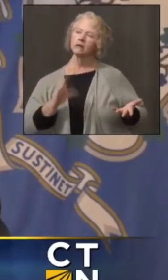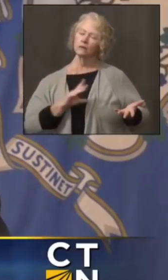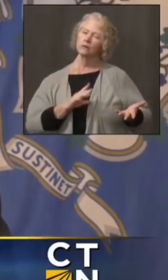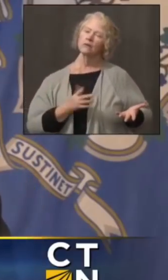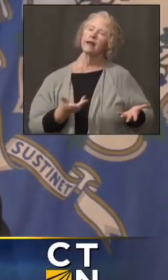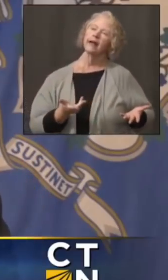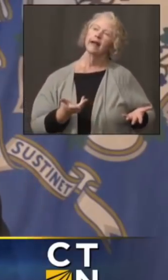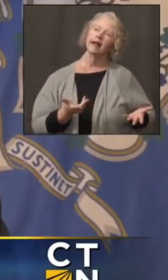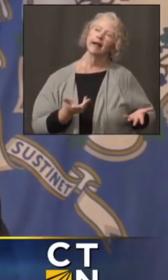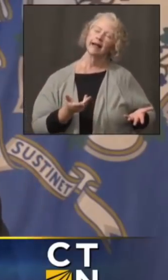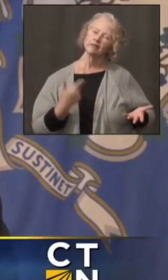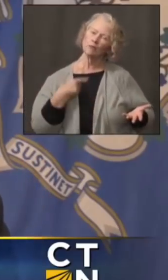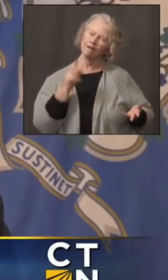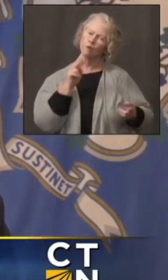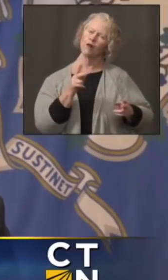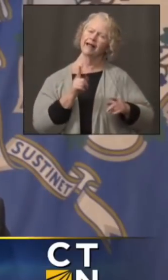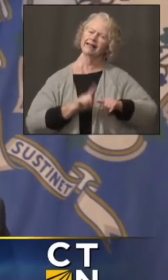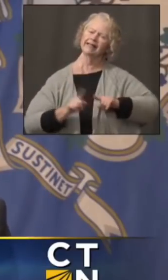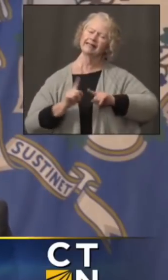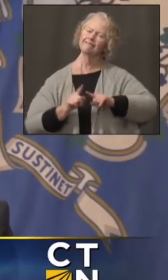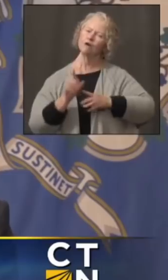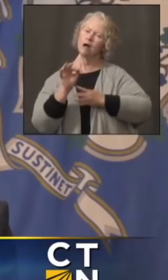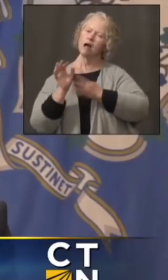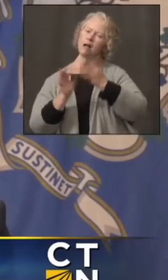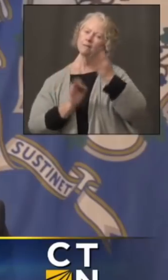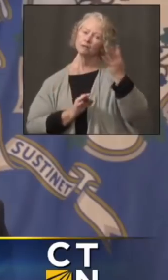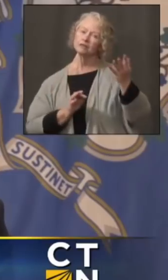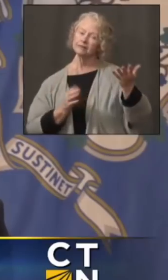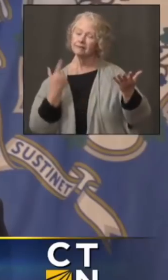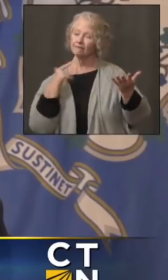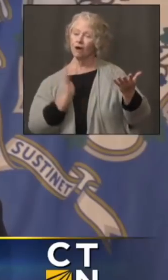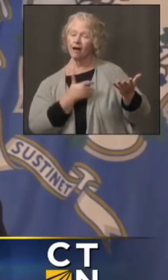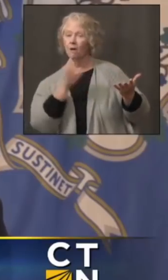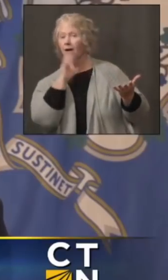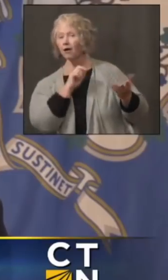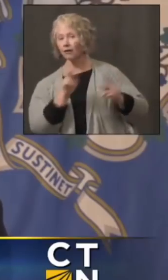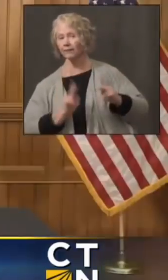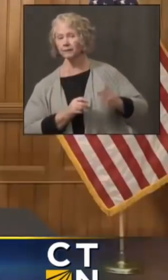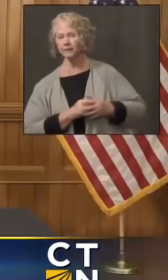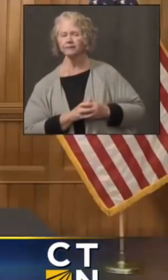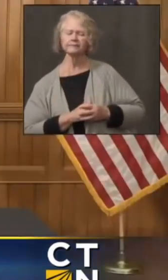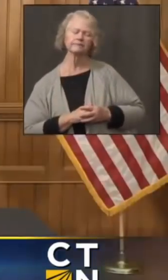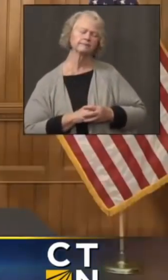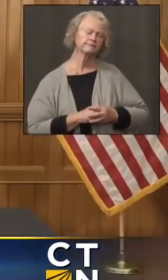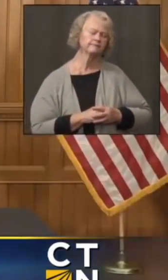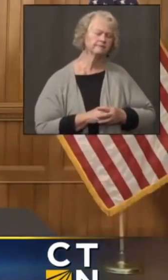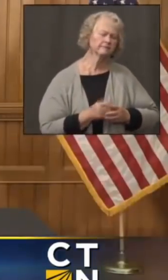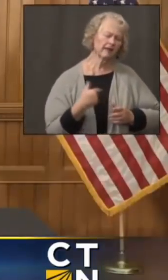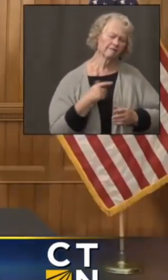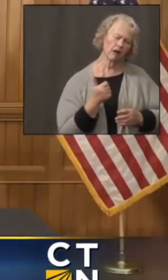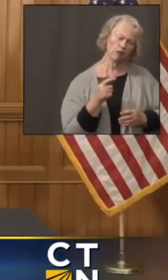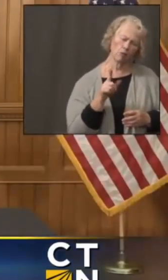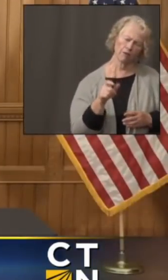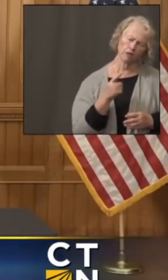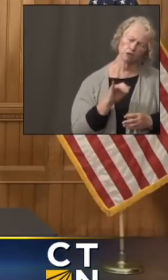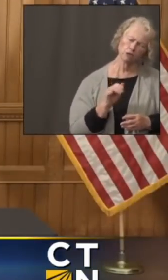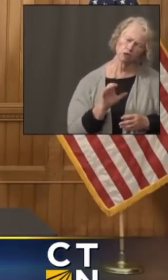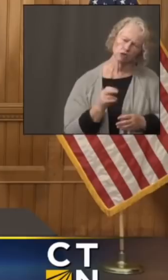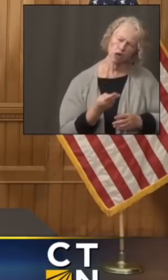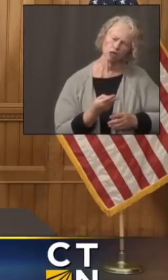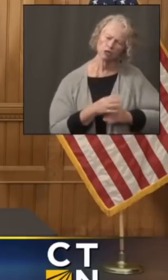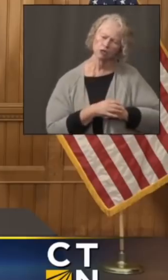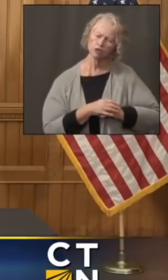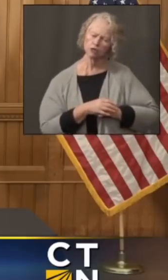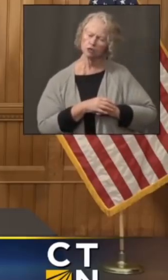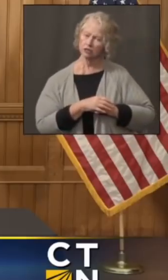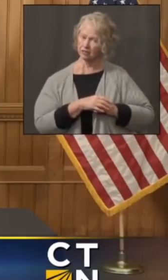of solutions for our elderly residents. And I had a quick question for Josh. Josh, is the state